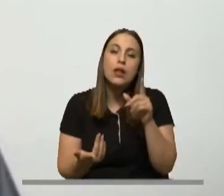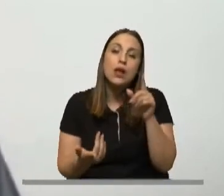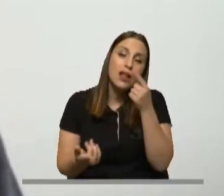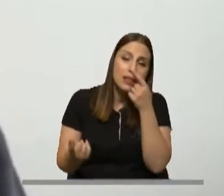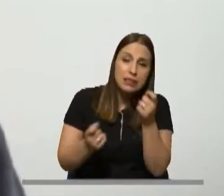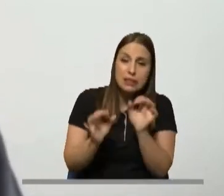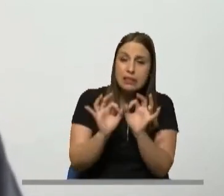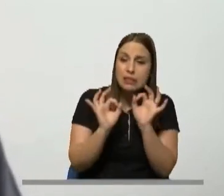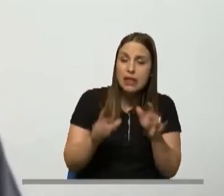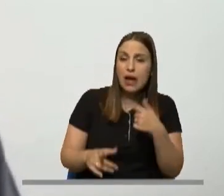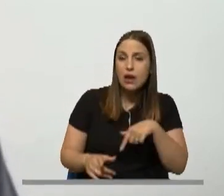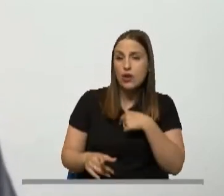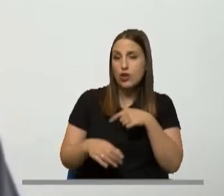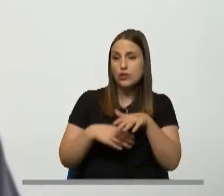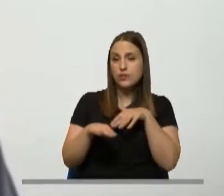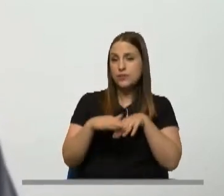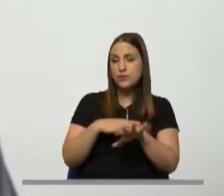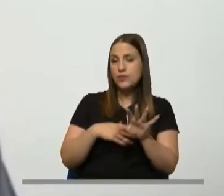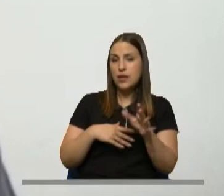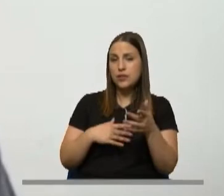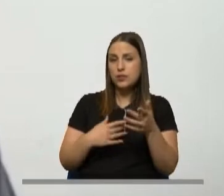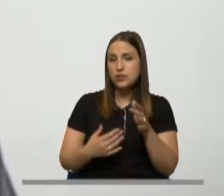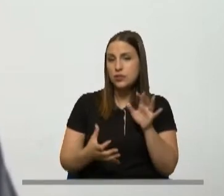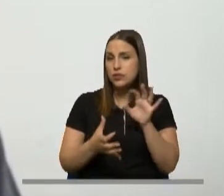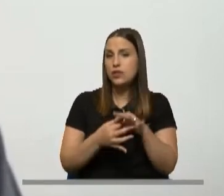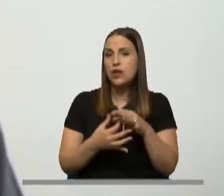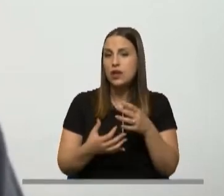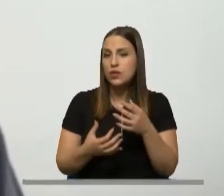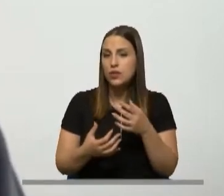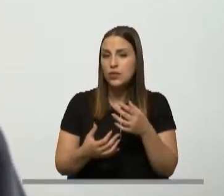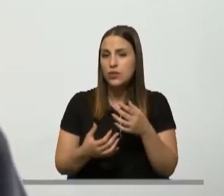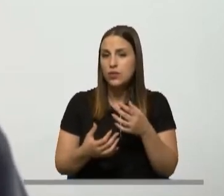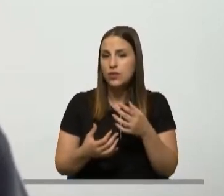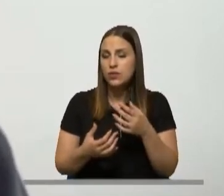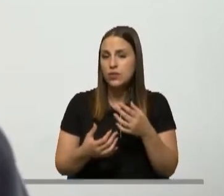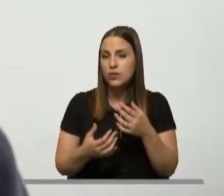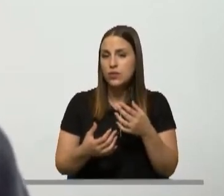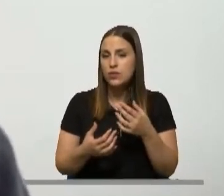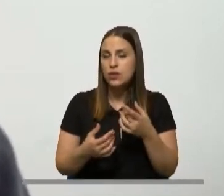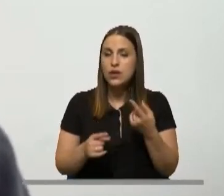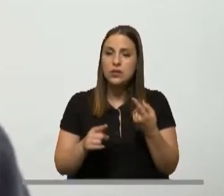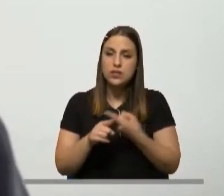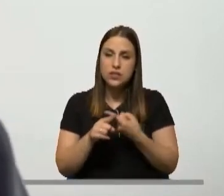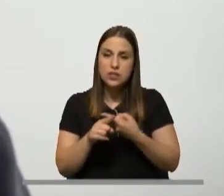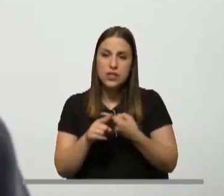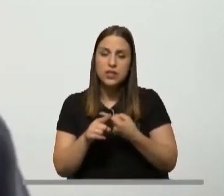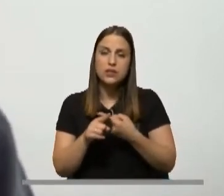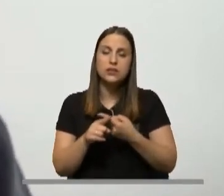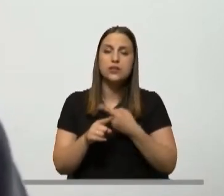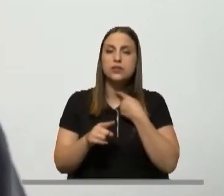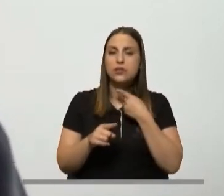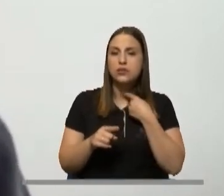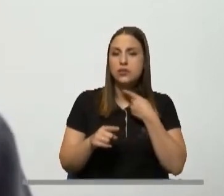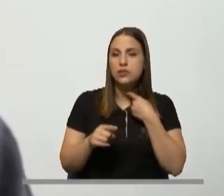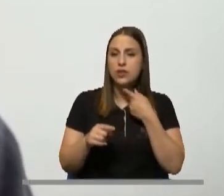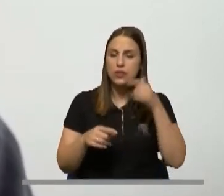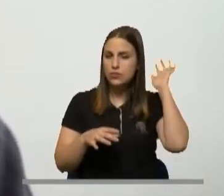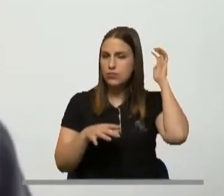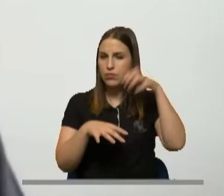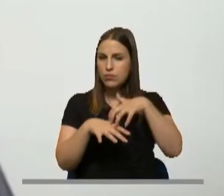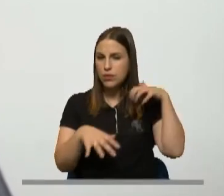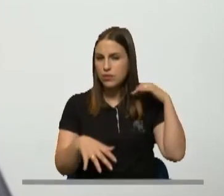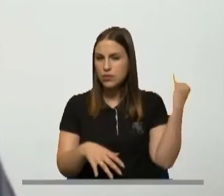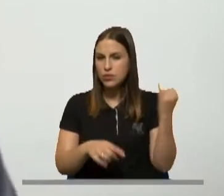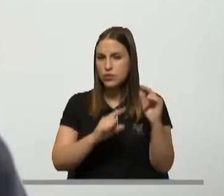way as we do with our ideological and interest differences in classical parliamentary